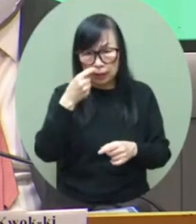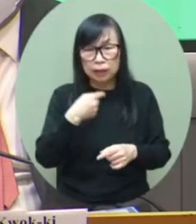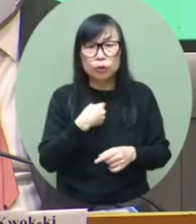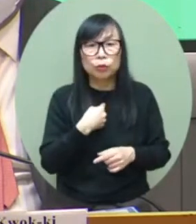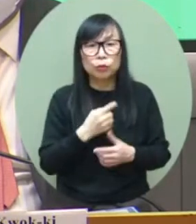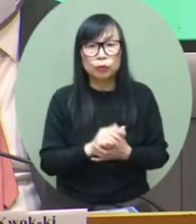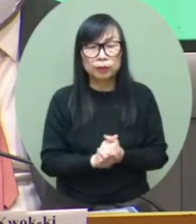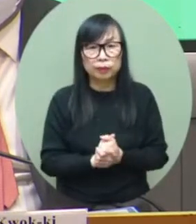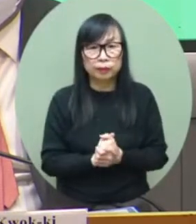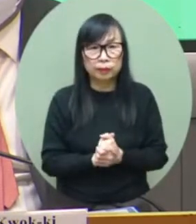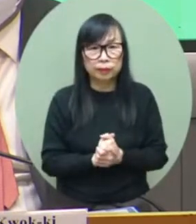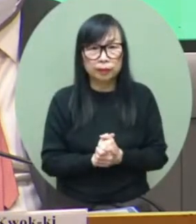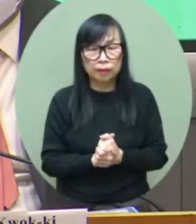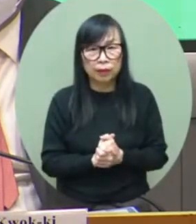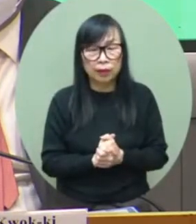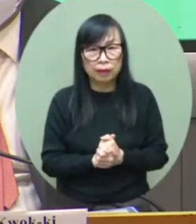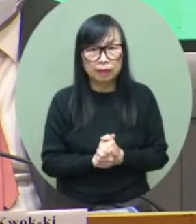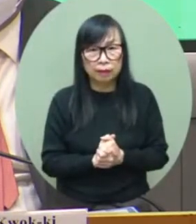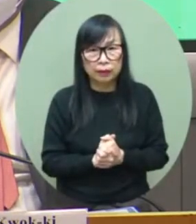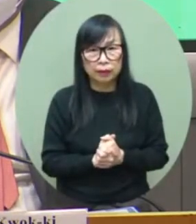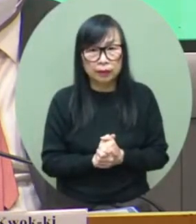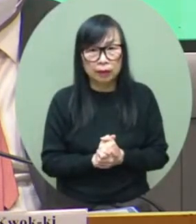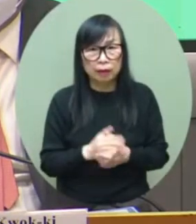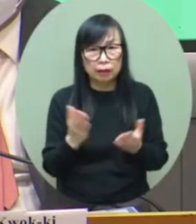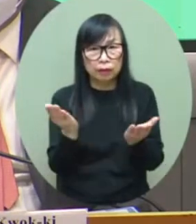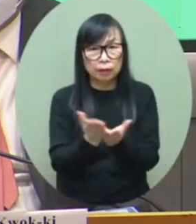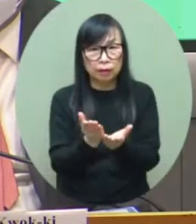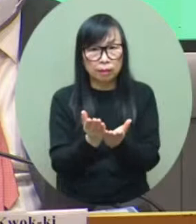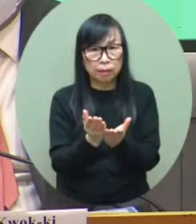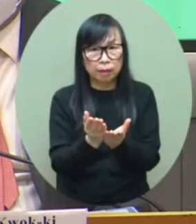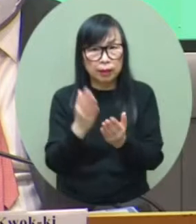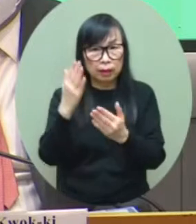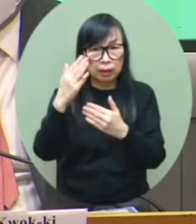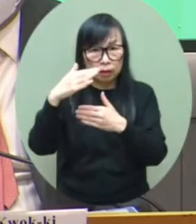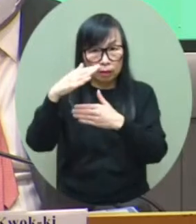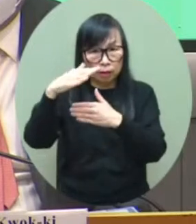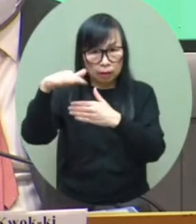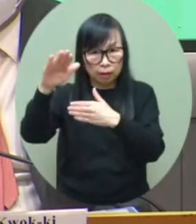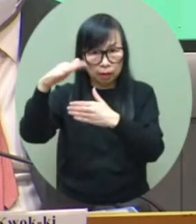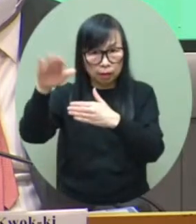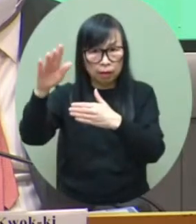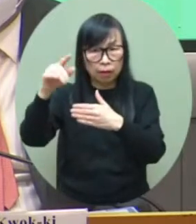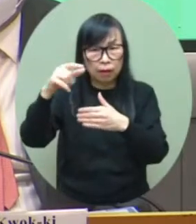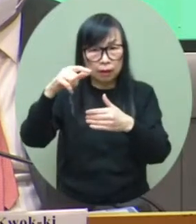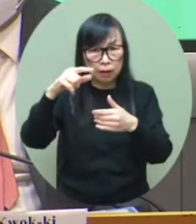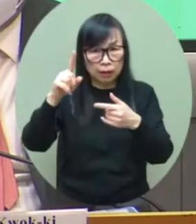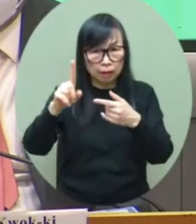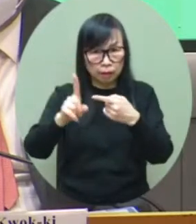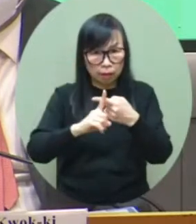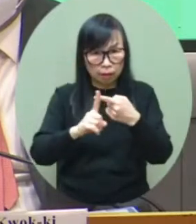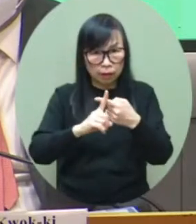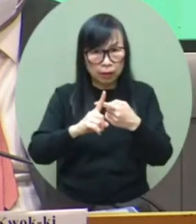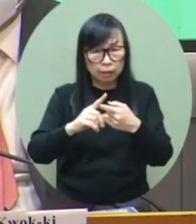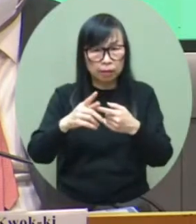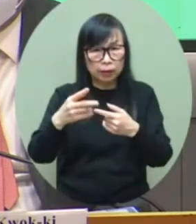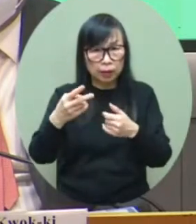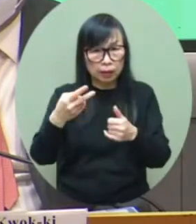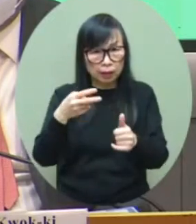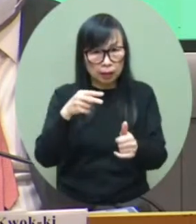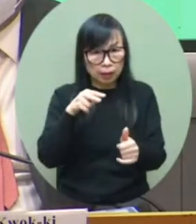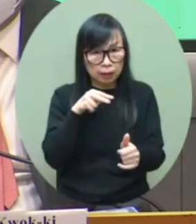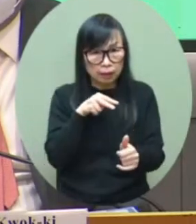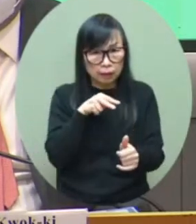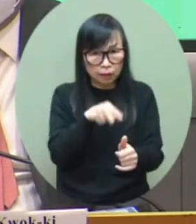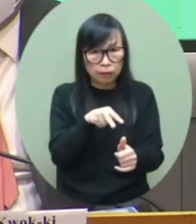well, any risk from overseas can be monitored and controlled. This is really for